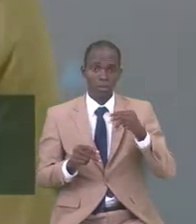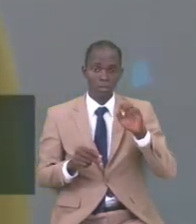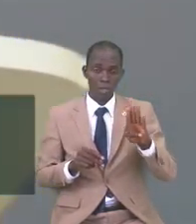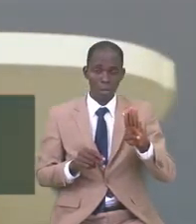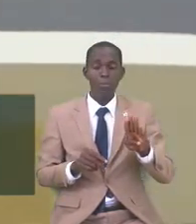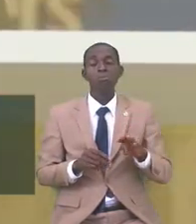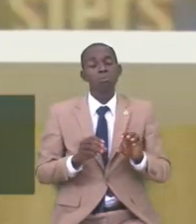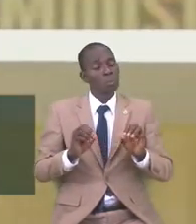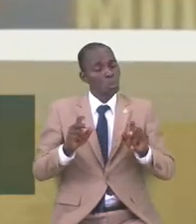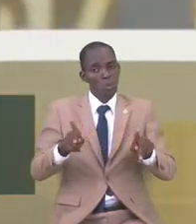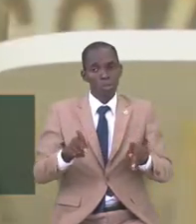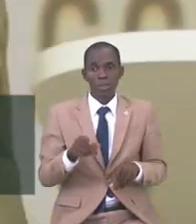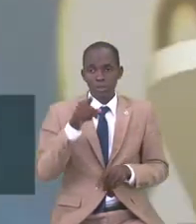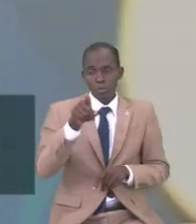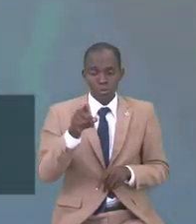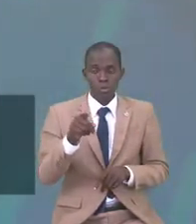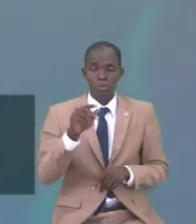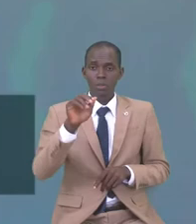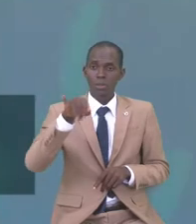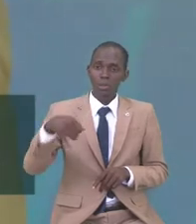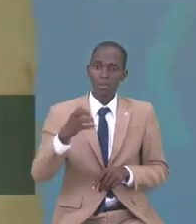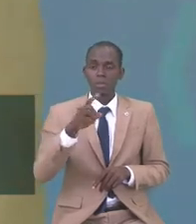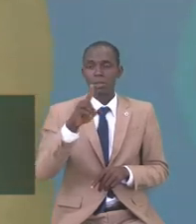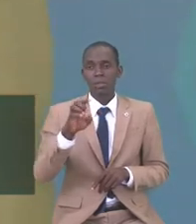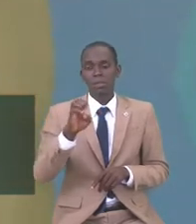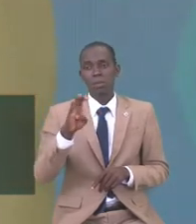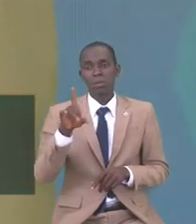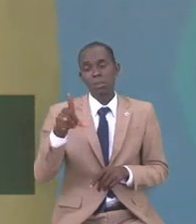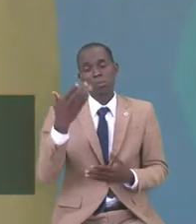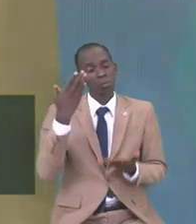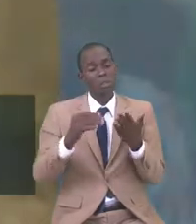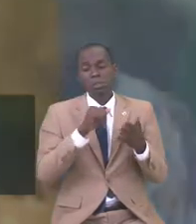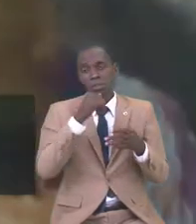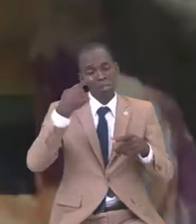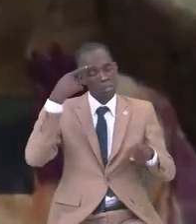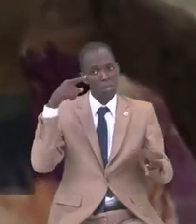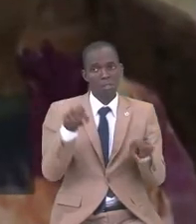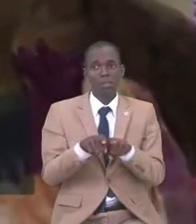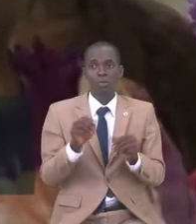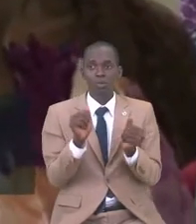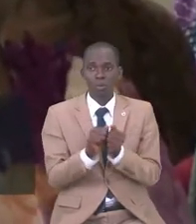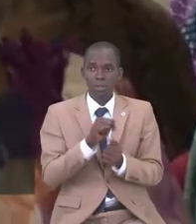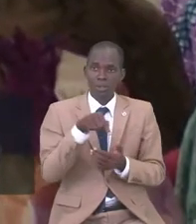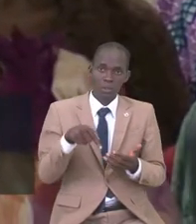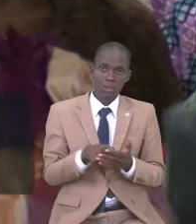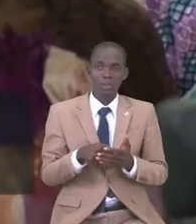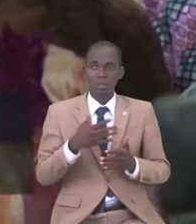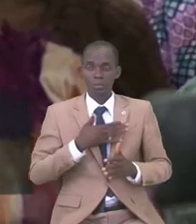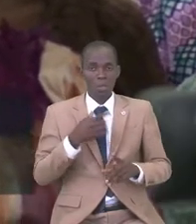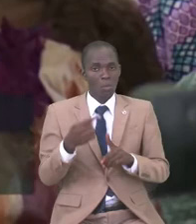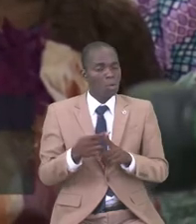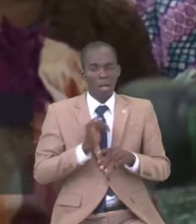Jezebel, you may not sign this, and you may not cross the T and dot the I. It doesn't